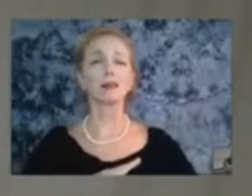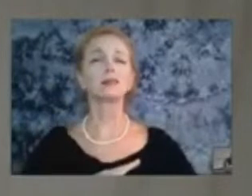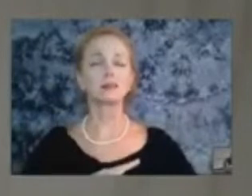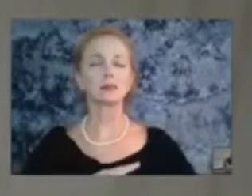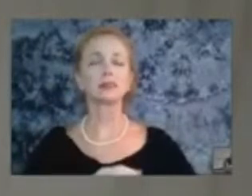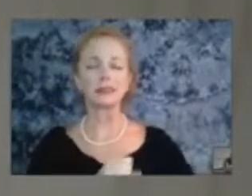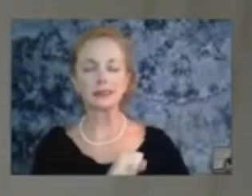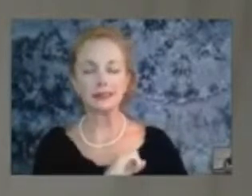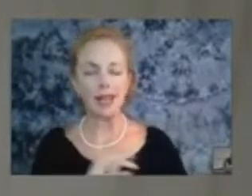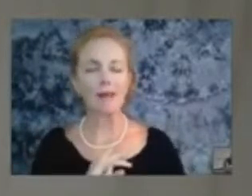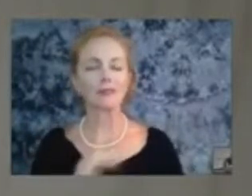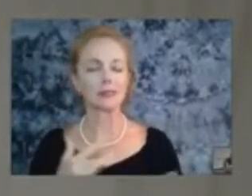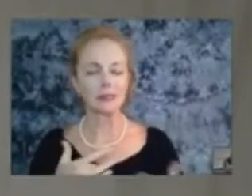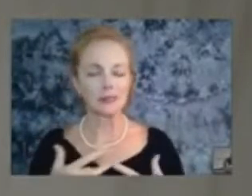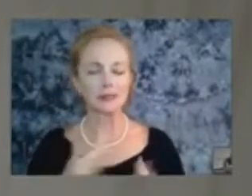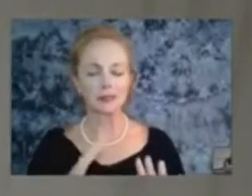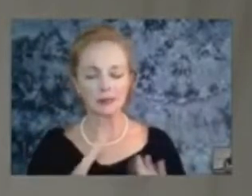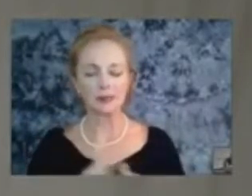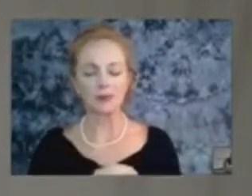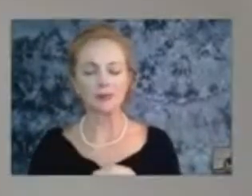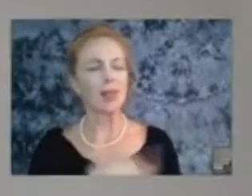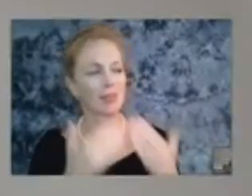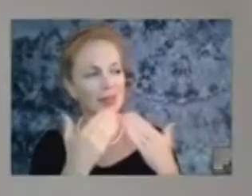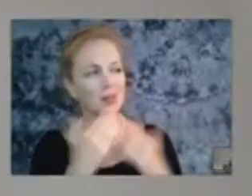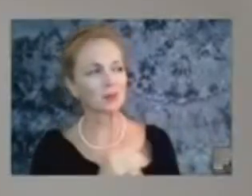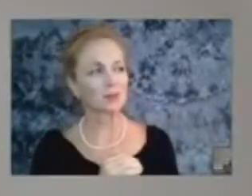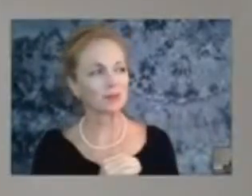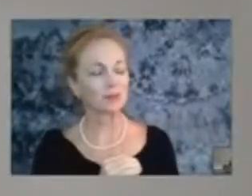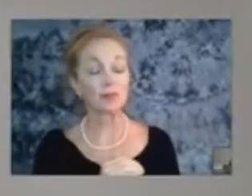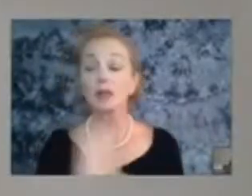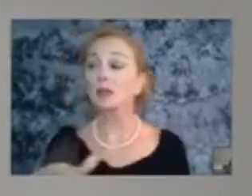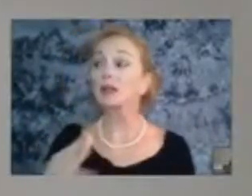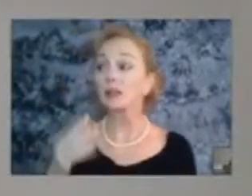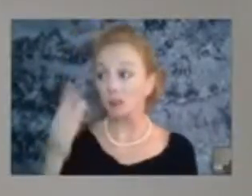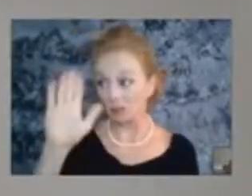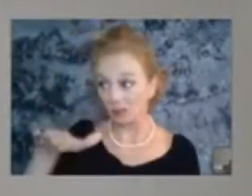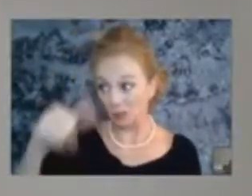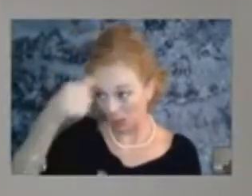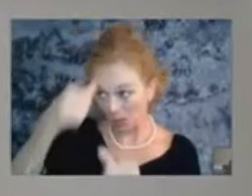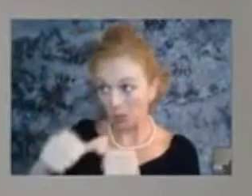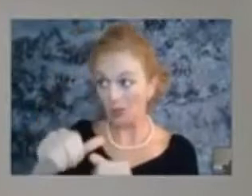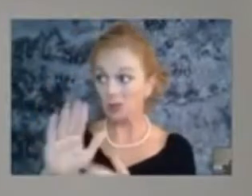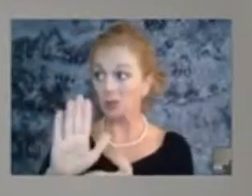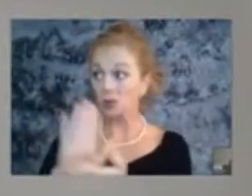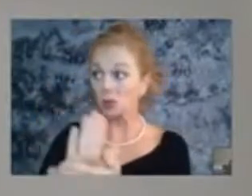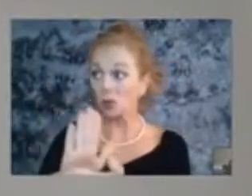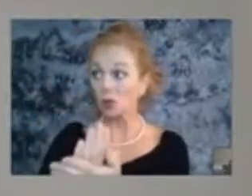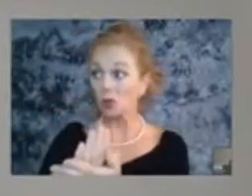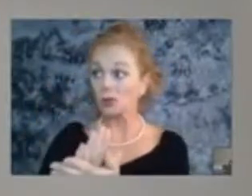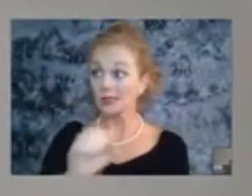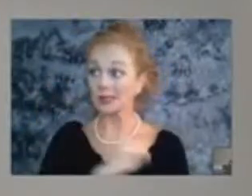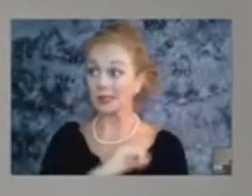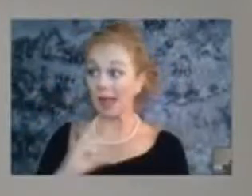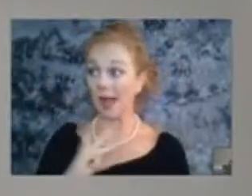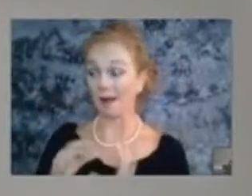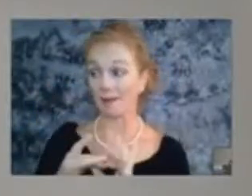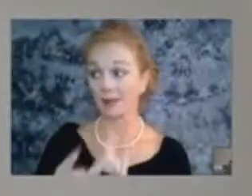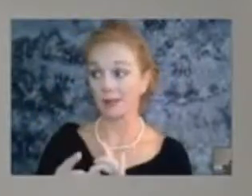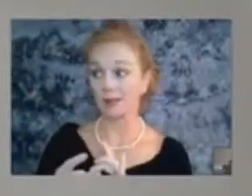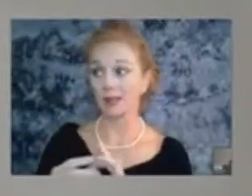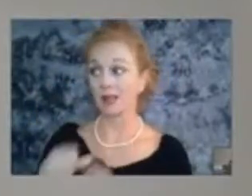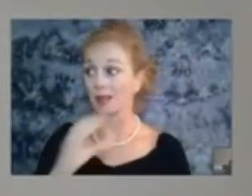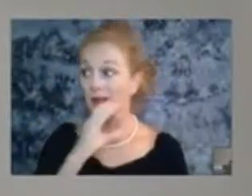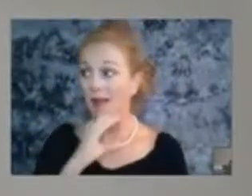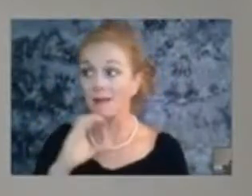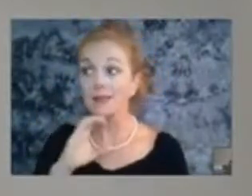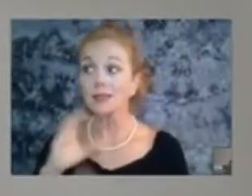you for clarifying that school-based staff does mean bus drivers, Yes. cafeteria workers, any employee who works at a school site on day. So this